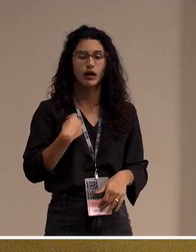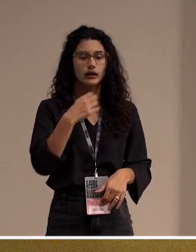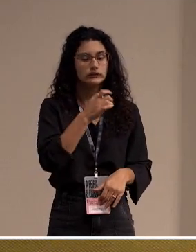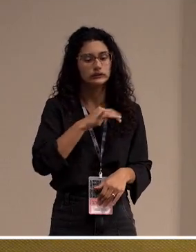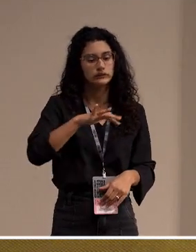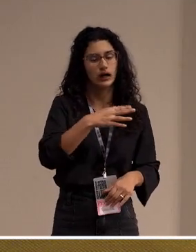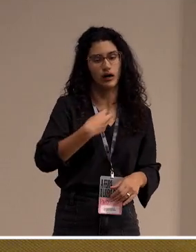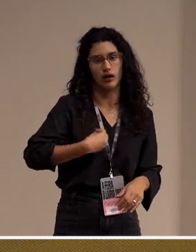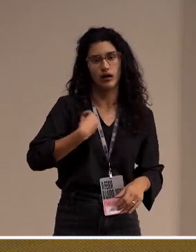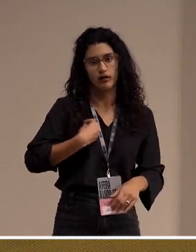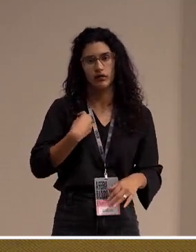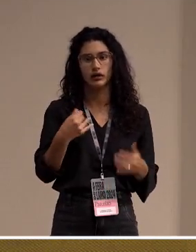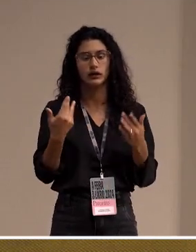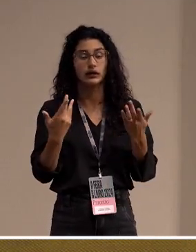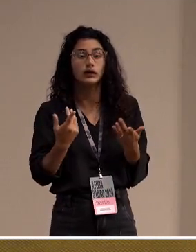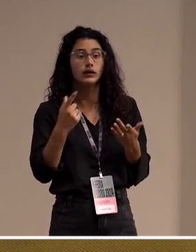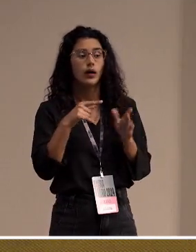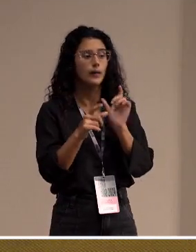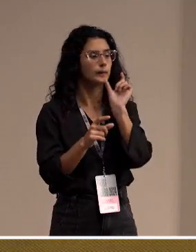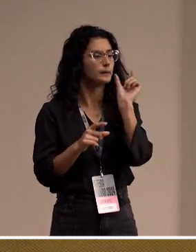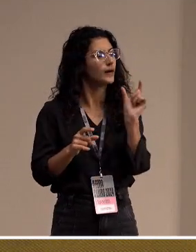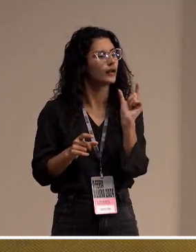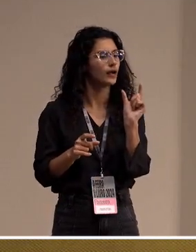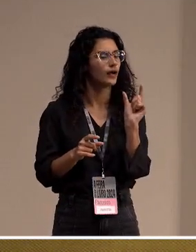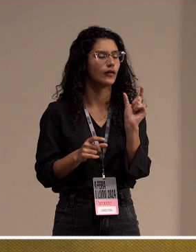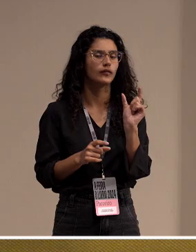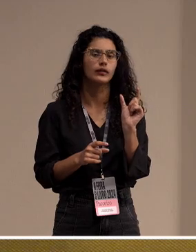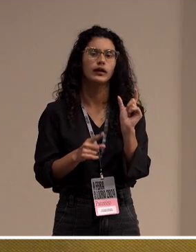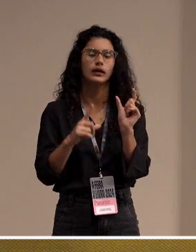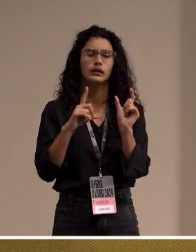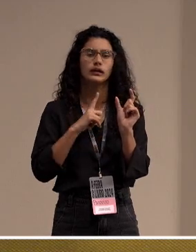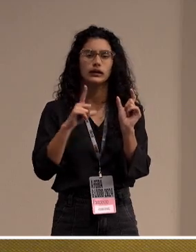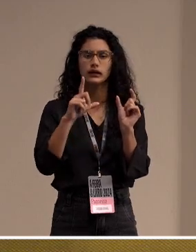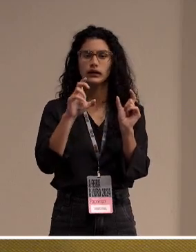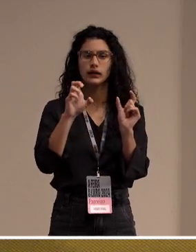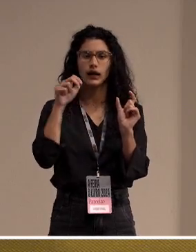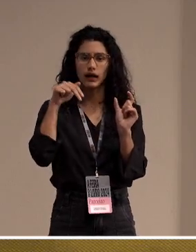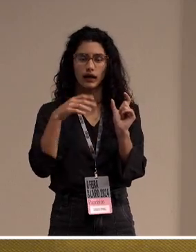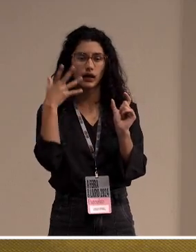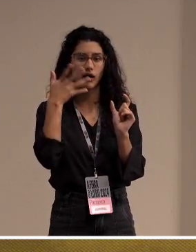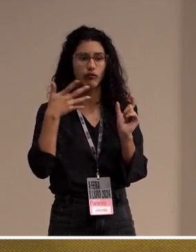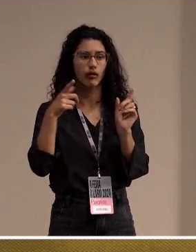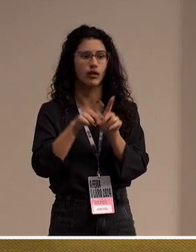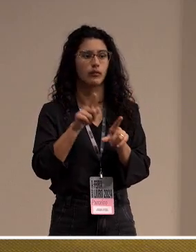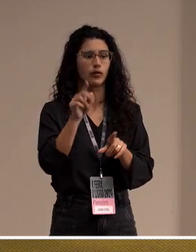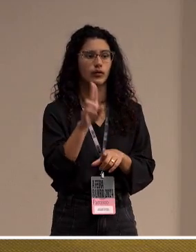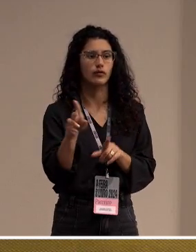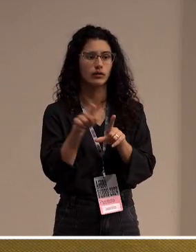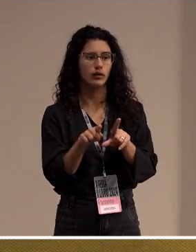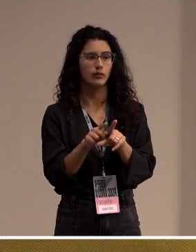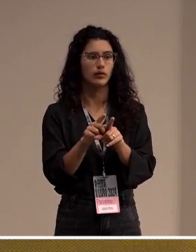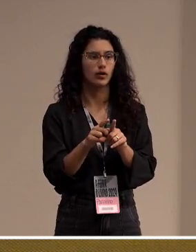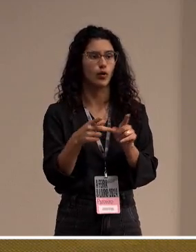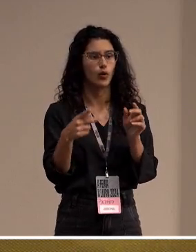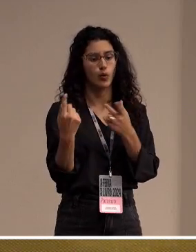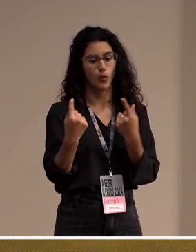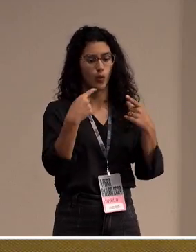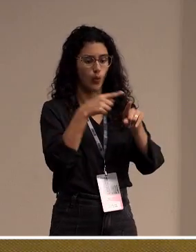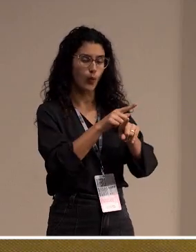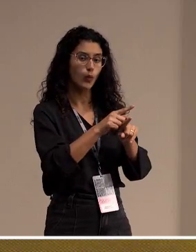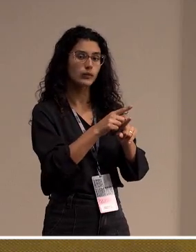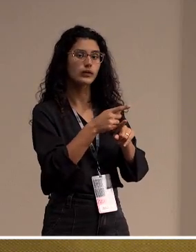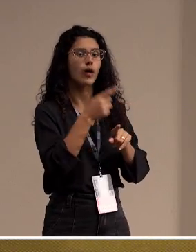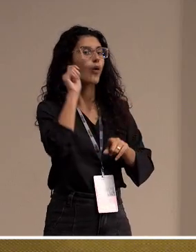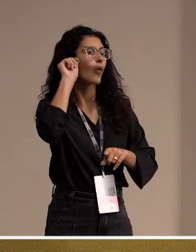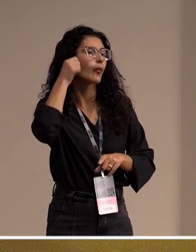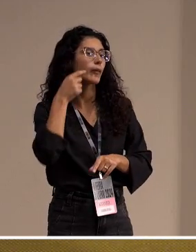with the N-word. I was interested in the extent to which language is weaponized against black people in the United States. And the N-word became